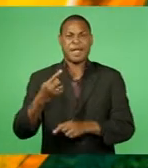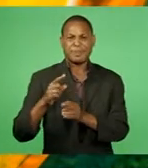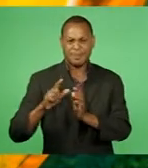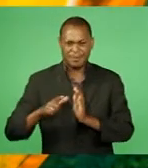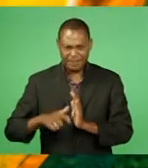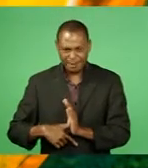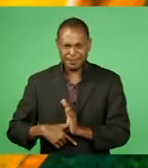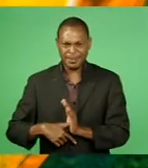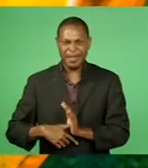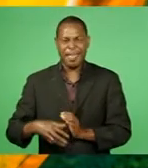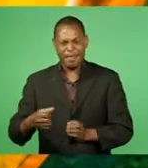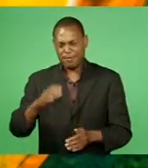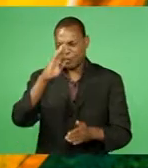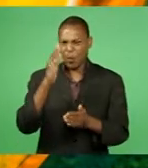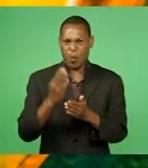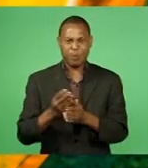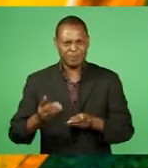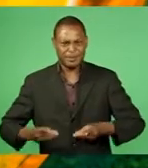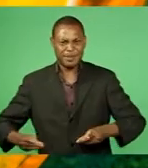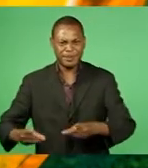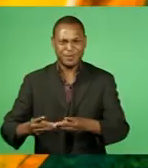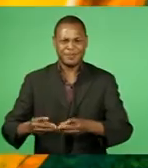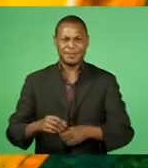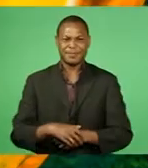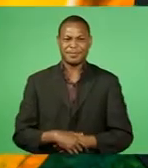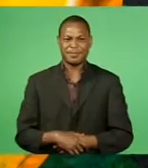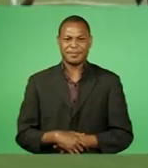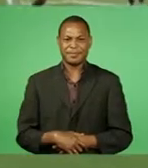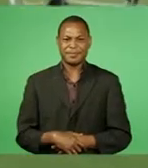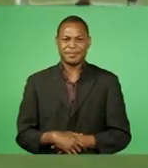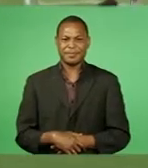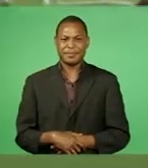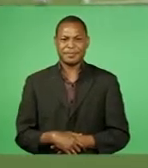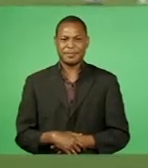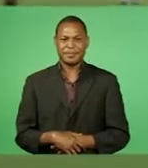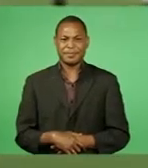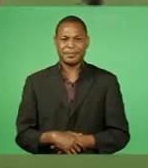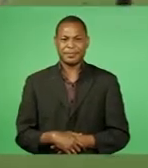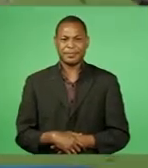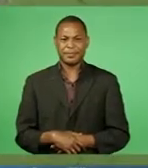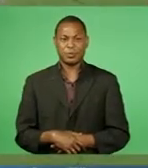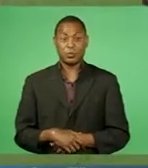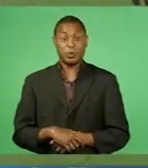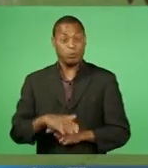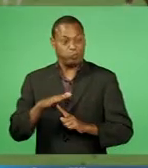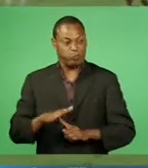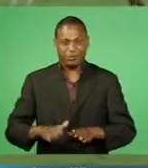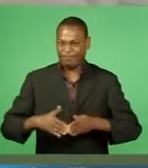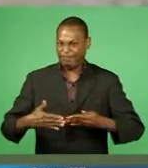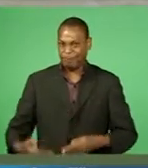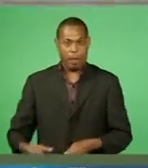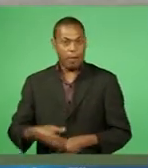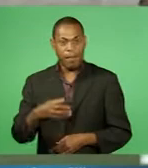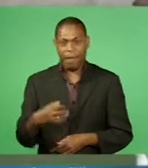they also carry the hopes of their division. Caroline Itavi reports. The pressure is now on the Babs Khan